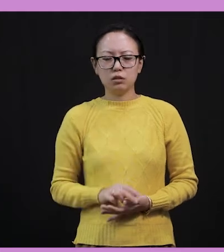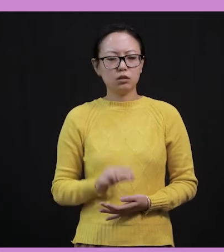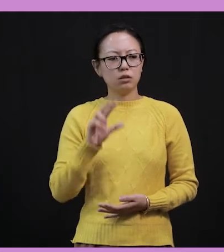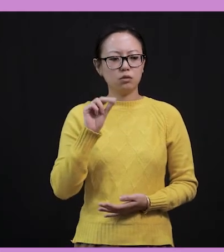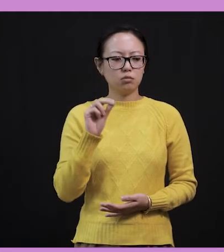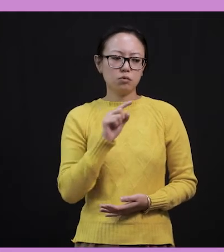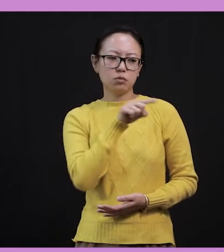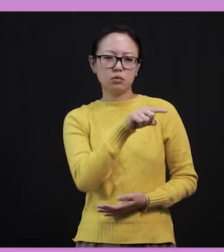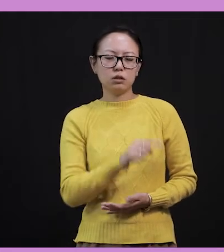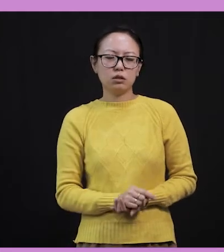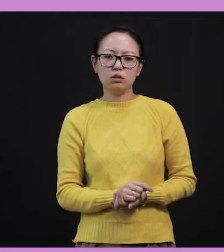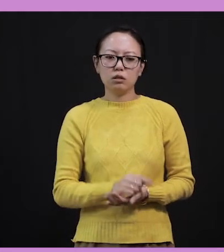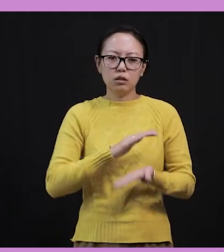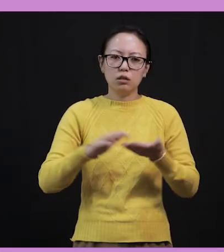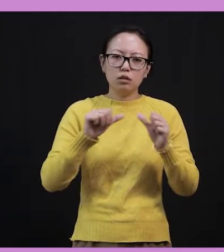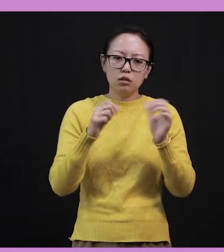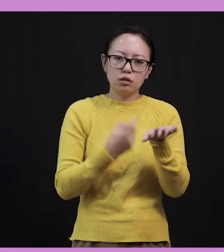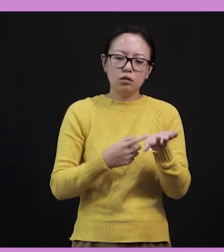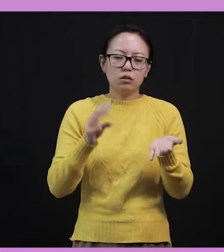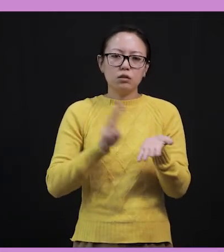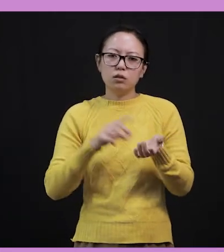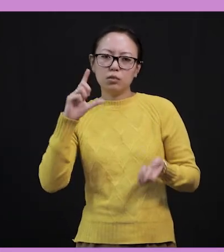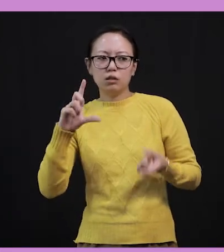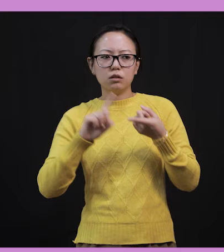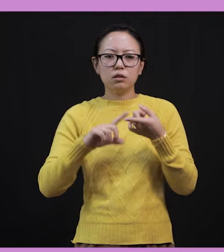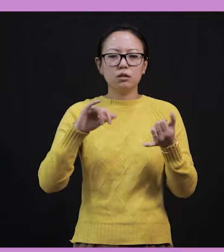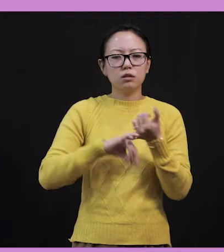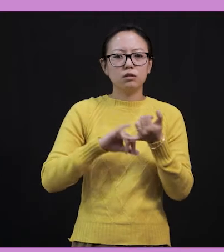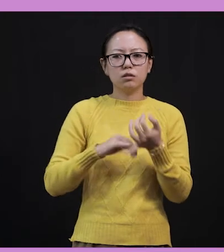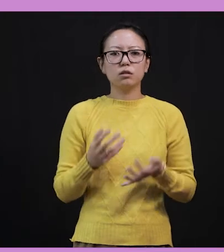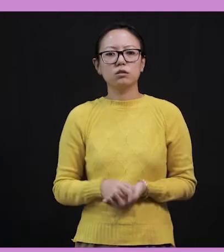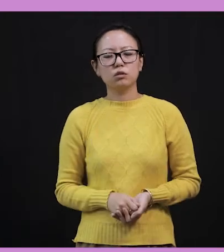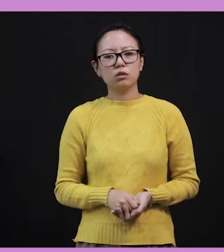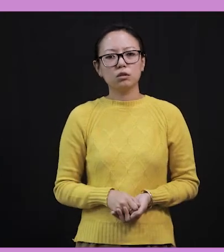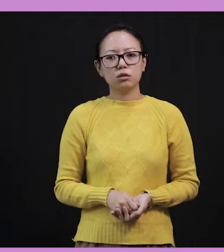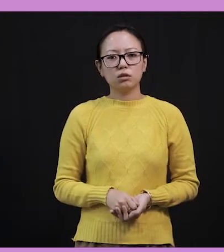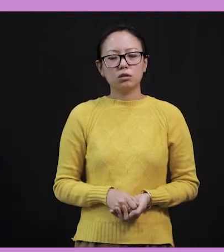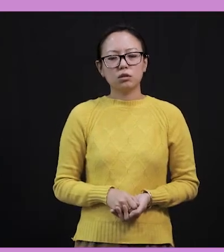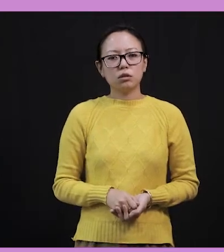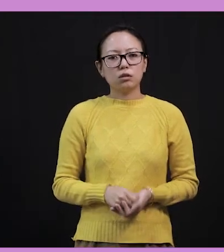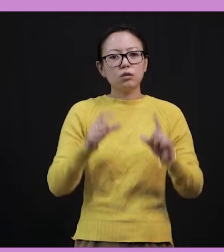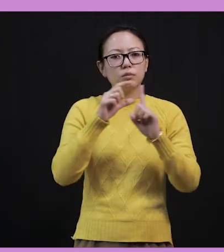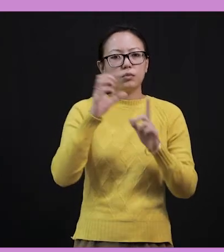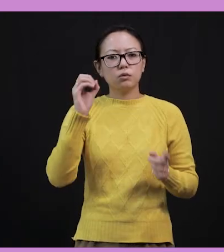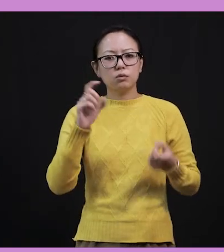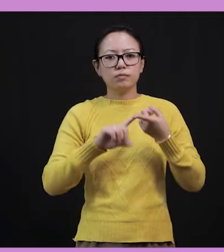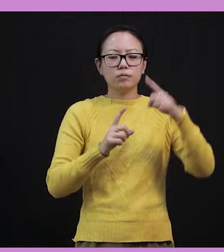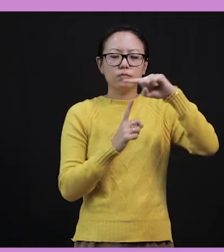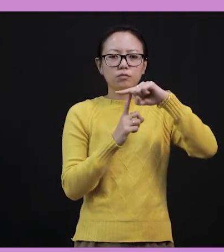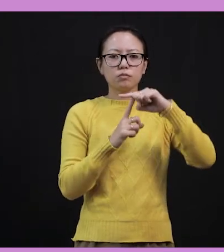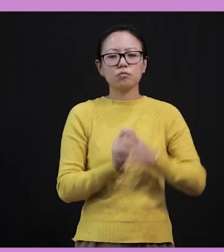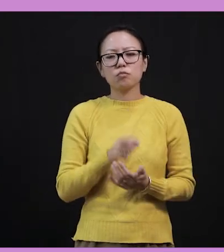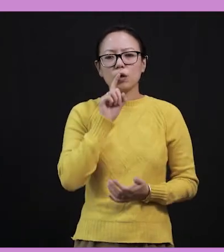garden snake. So the poet is describing how the child's fear gets replaced. Replace means